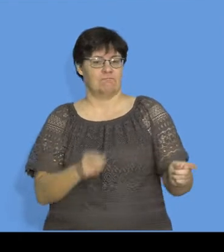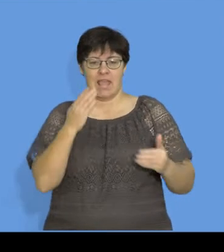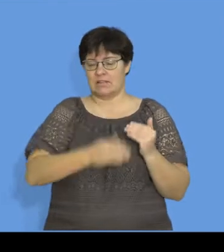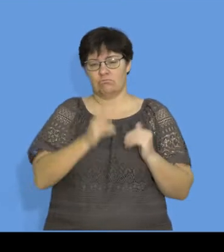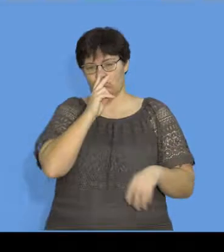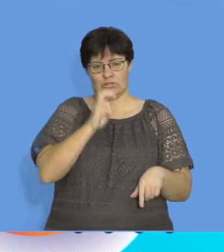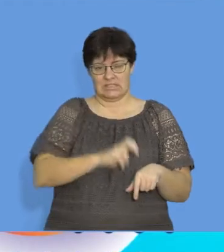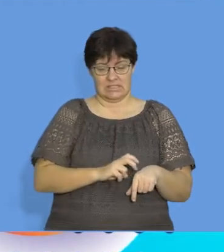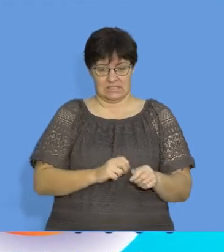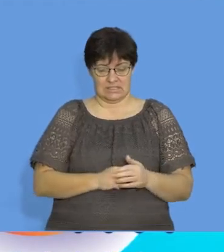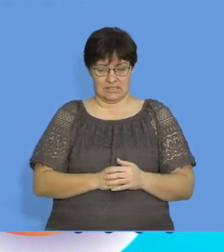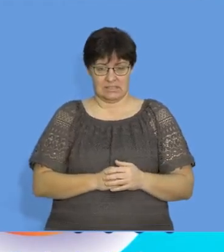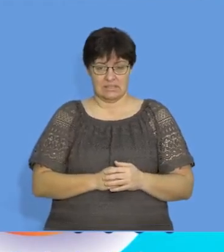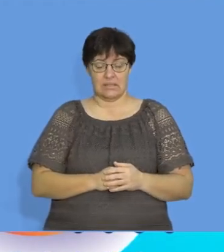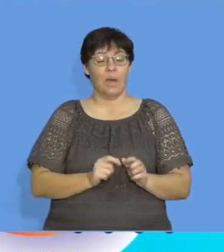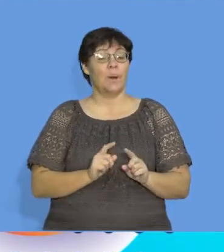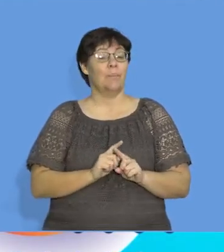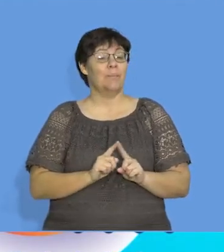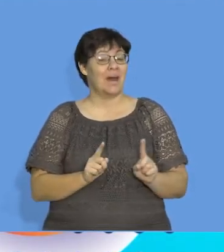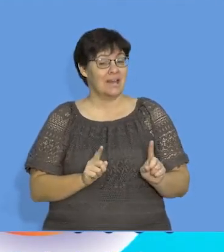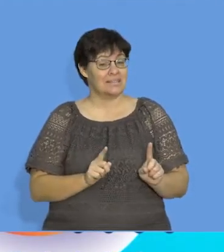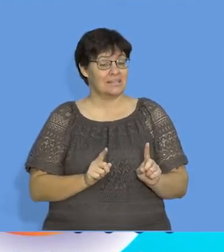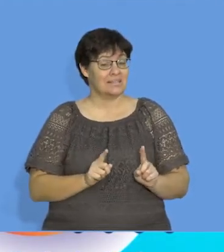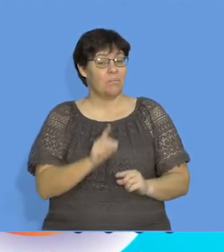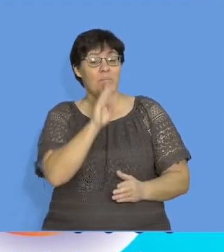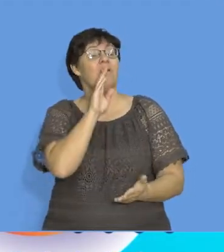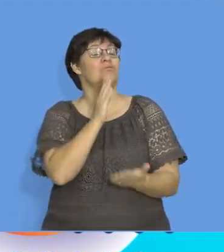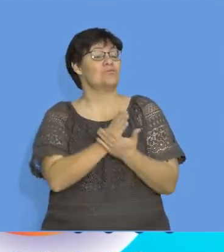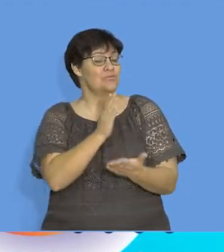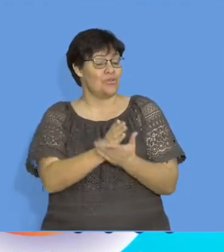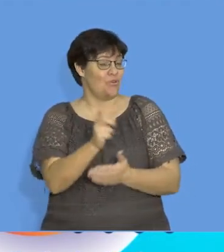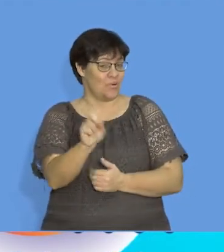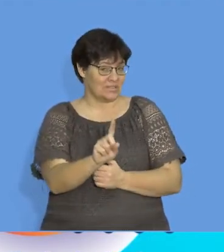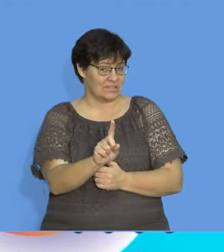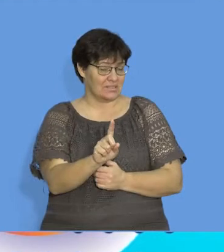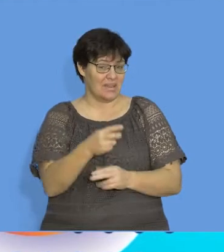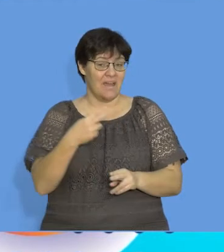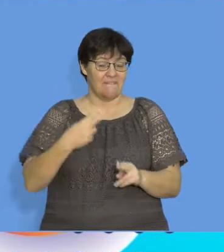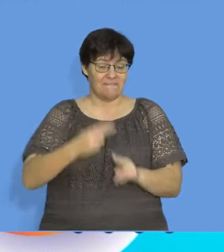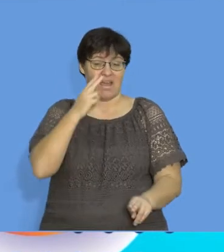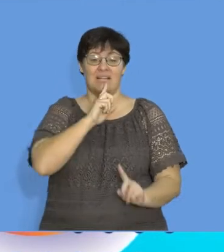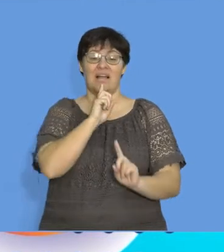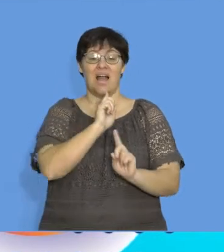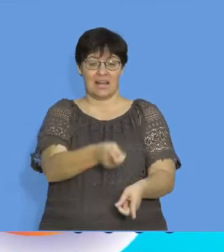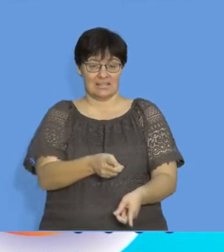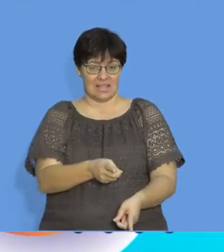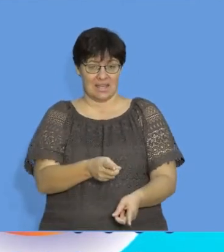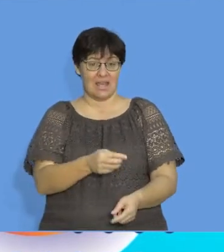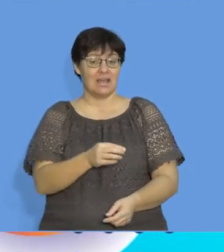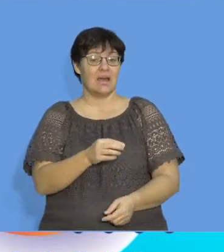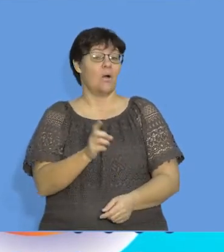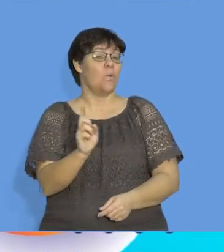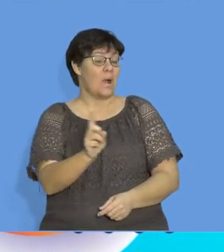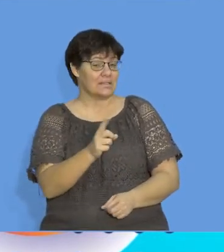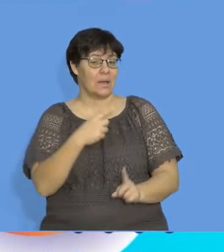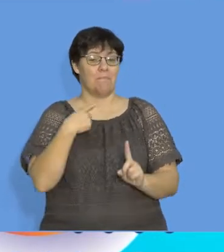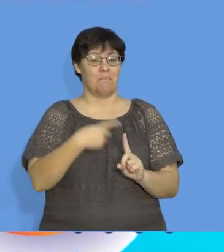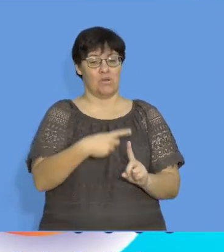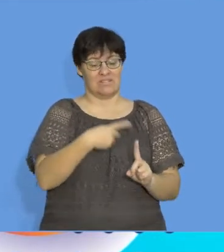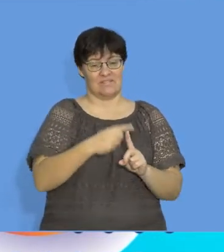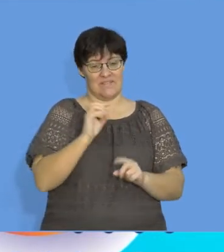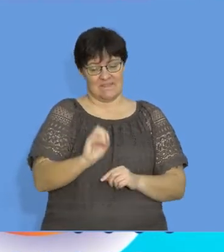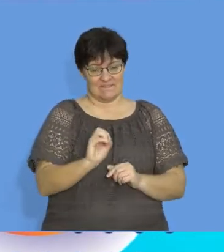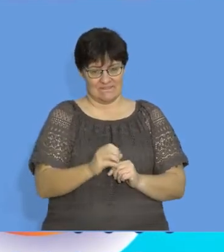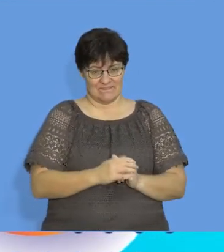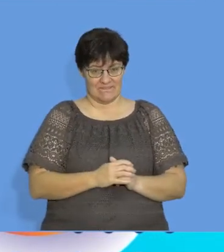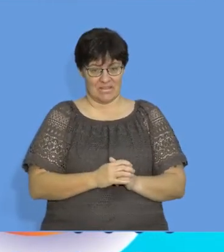the end, but you do have to make sure you give me a final answer that's positive.